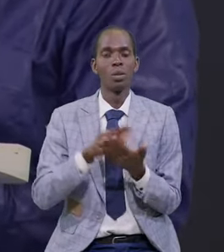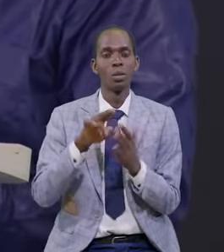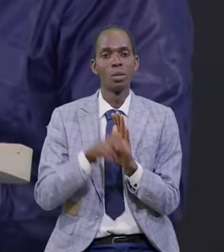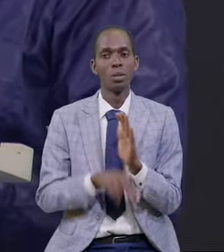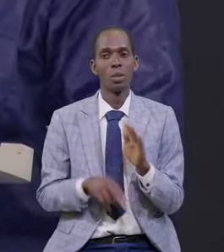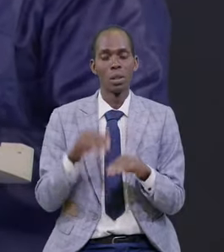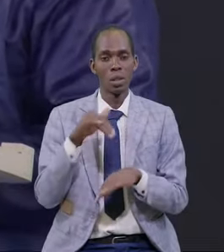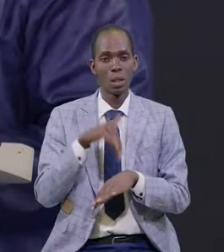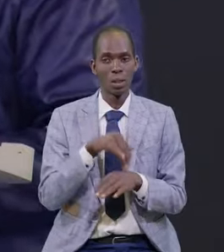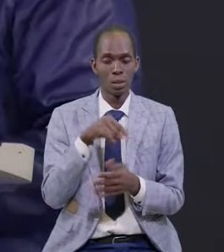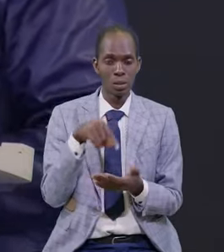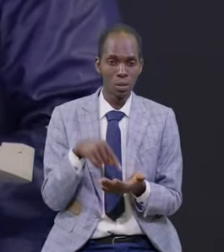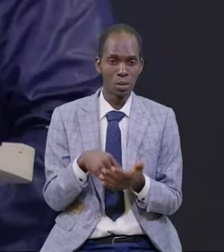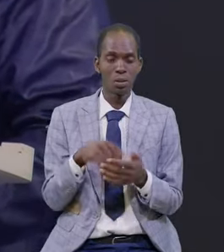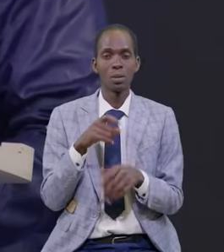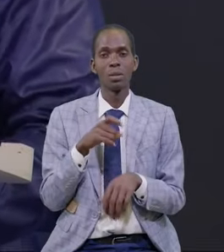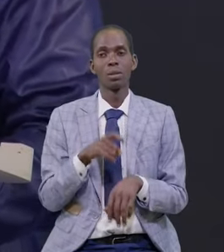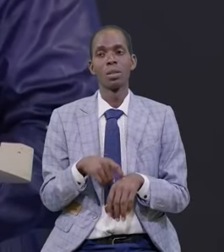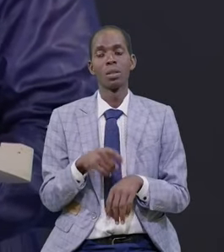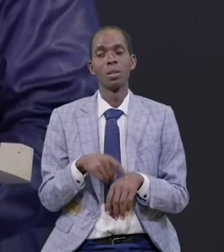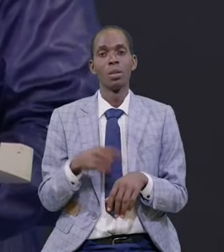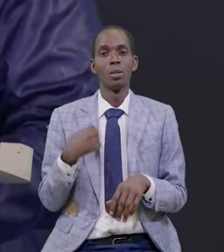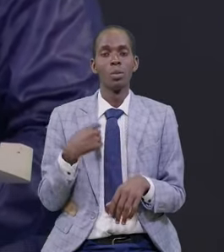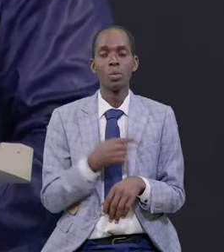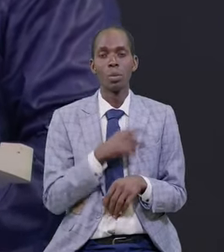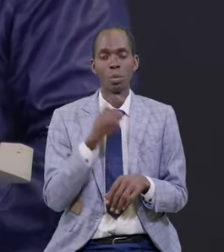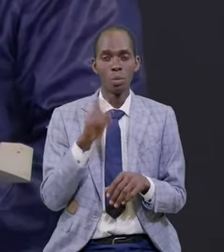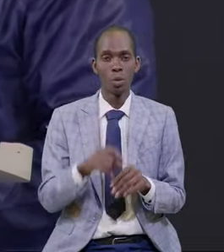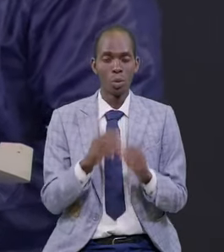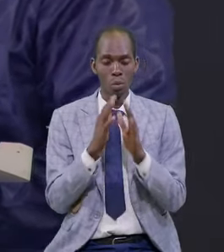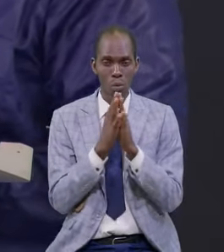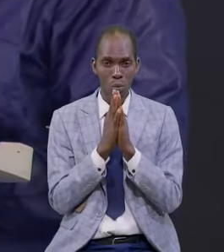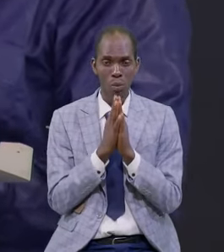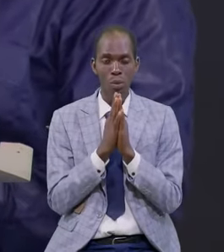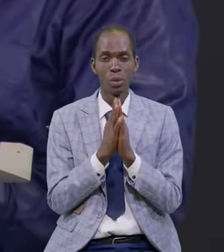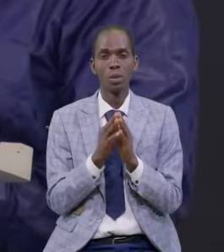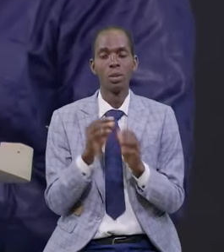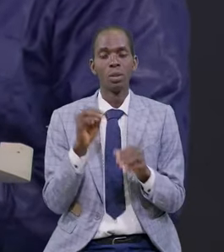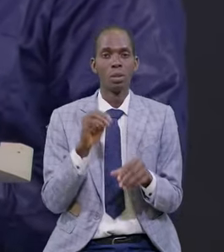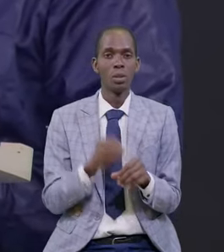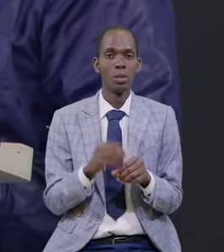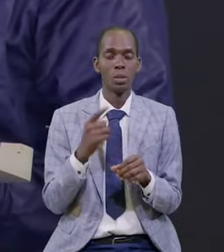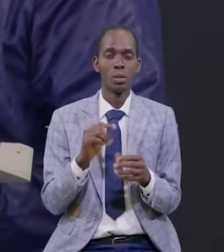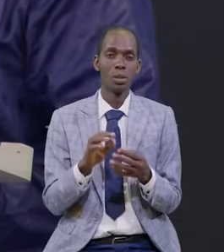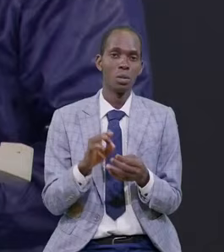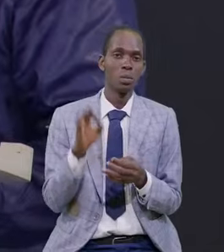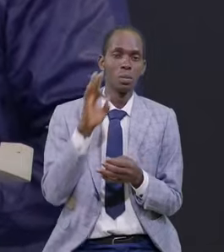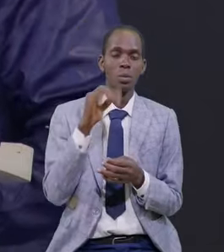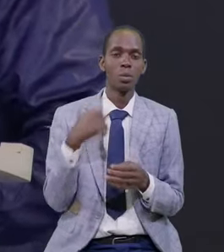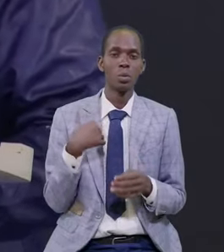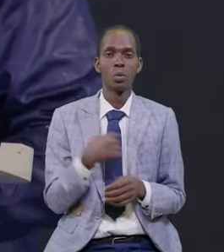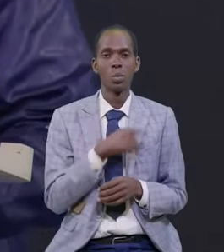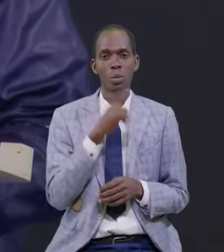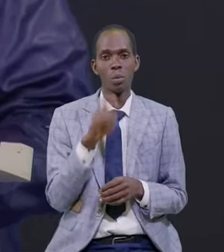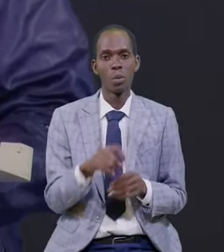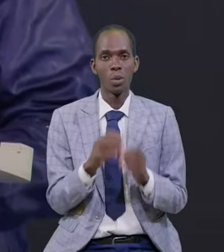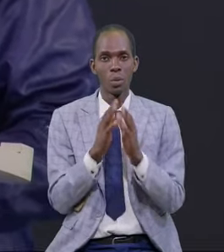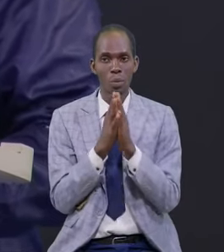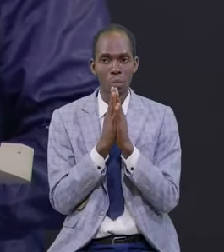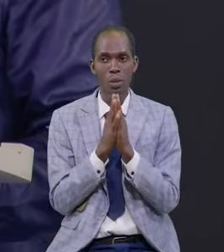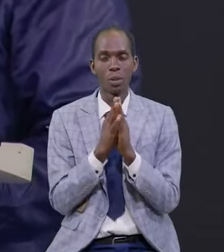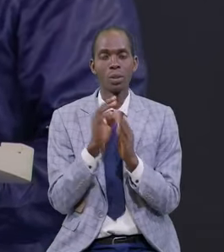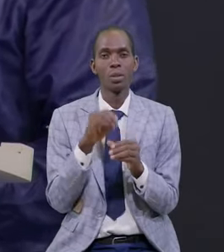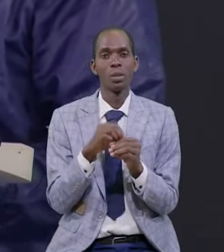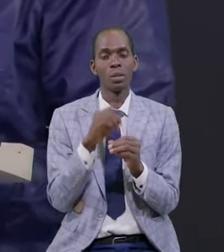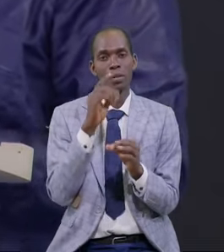time we must pray in spirit and we must pray in faith